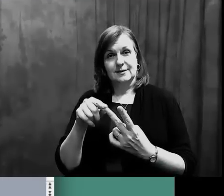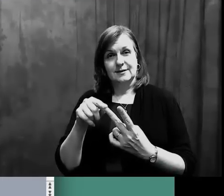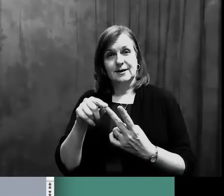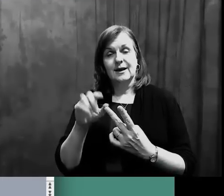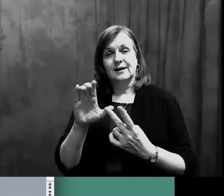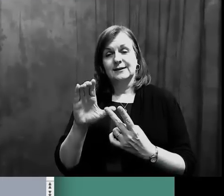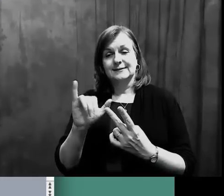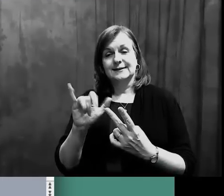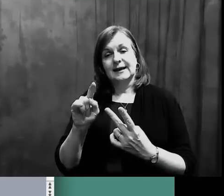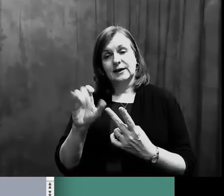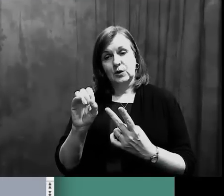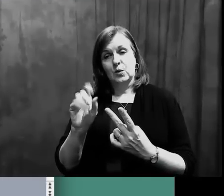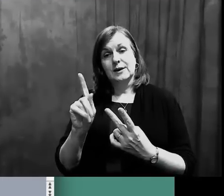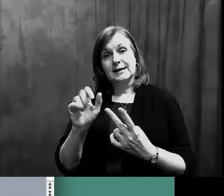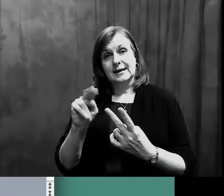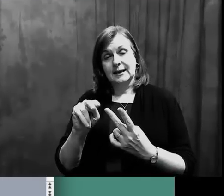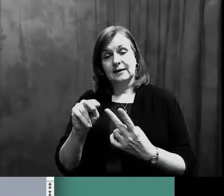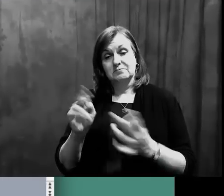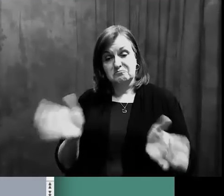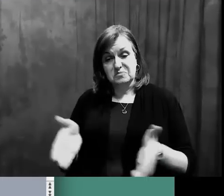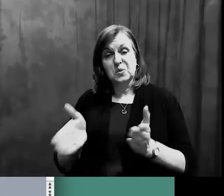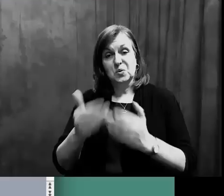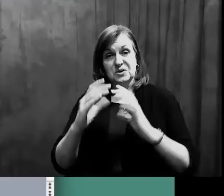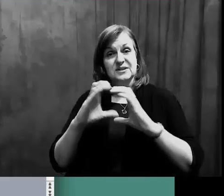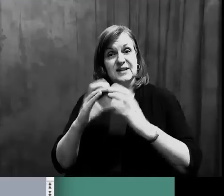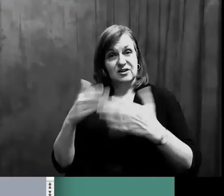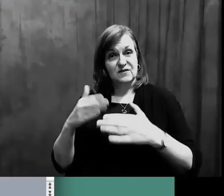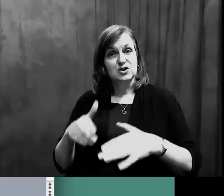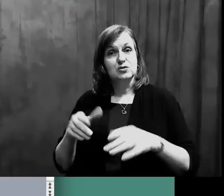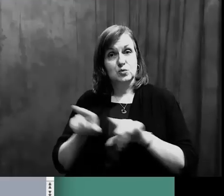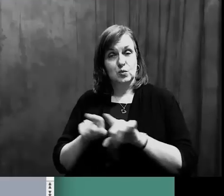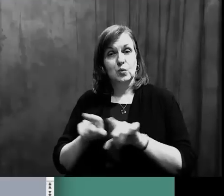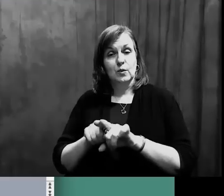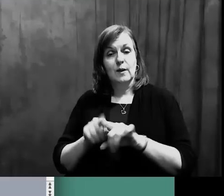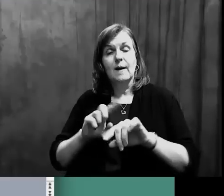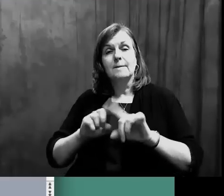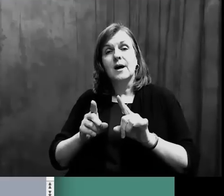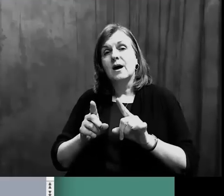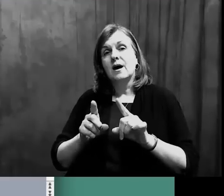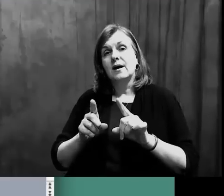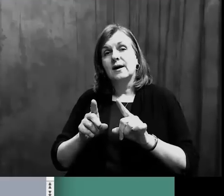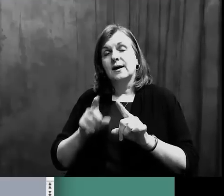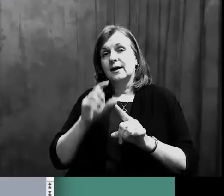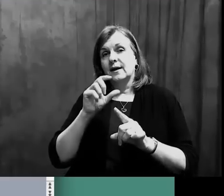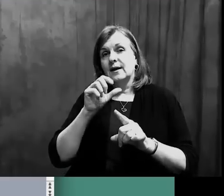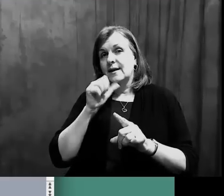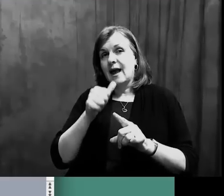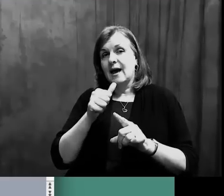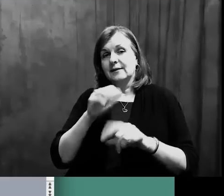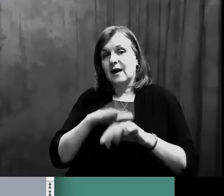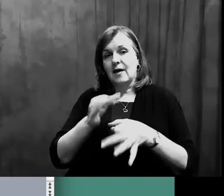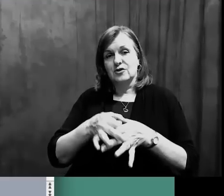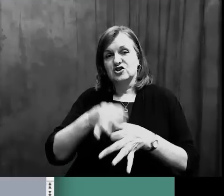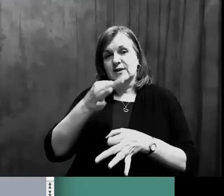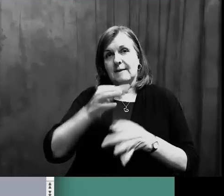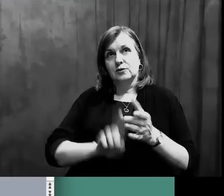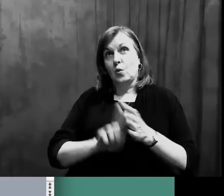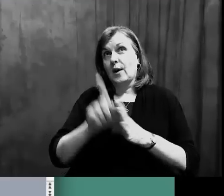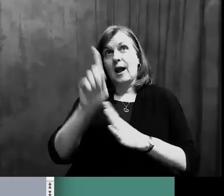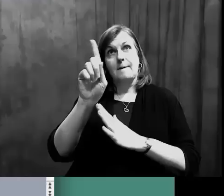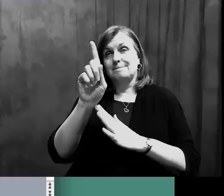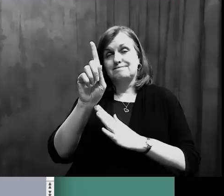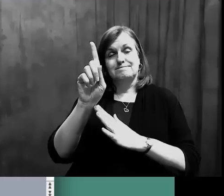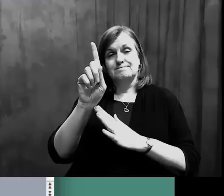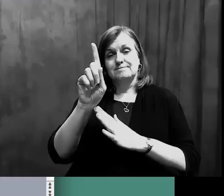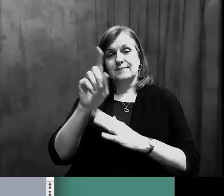so cytokinin's actually promoting cell division, but what we're looking for in this case is a